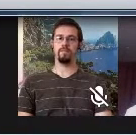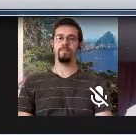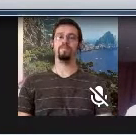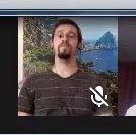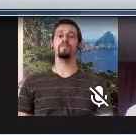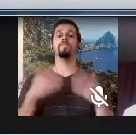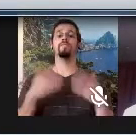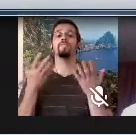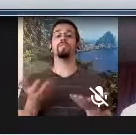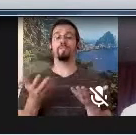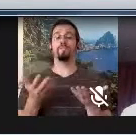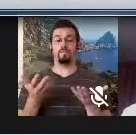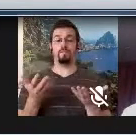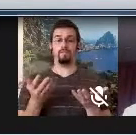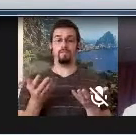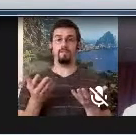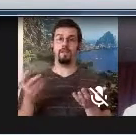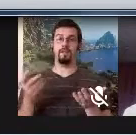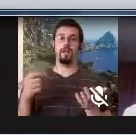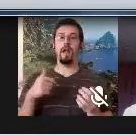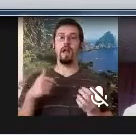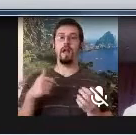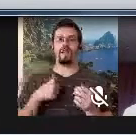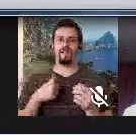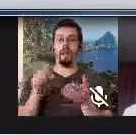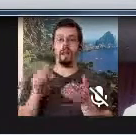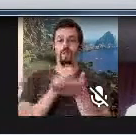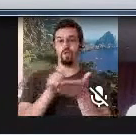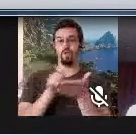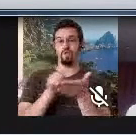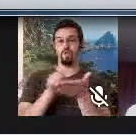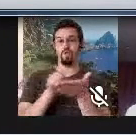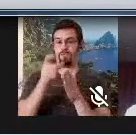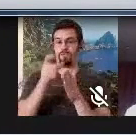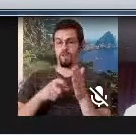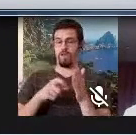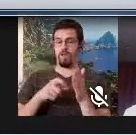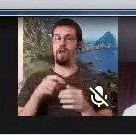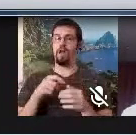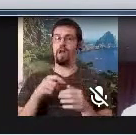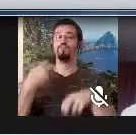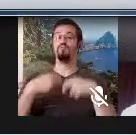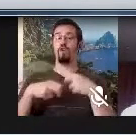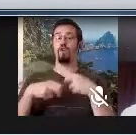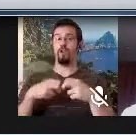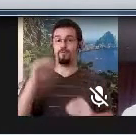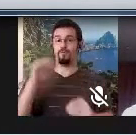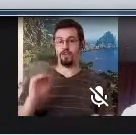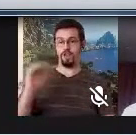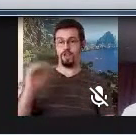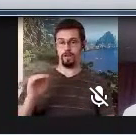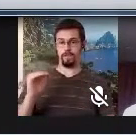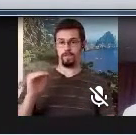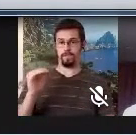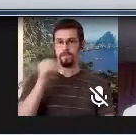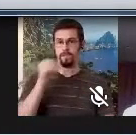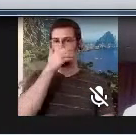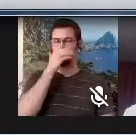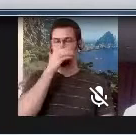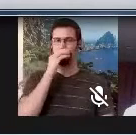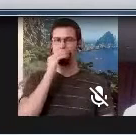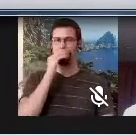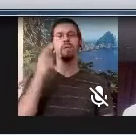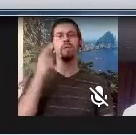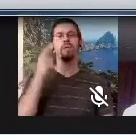So I wrote Problem Child for double bass and facial expression because of an experience that I had mistaking the sound of